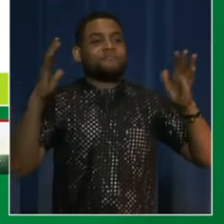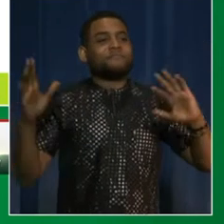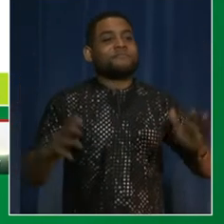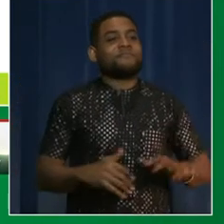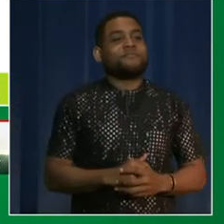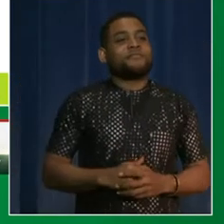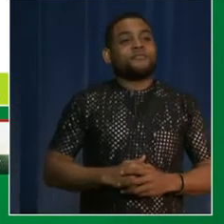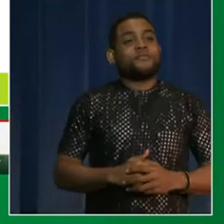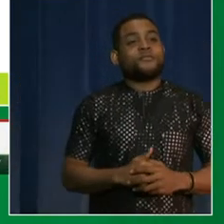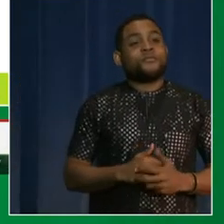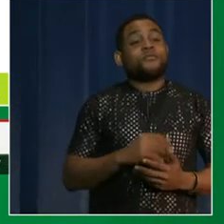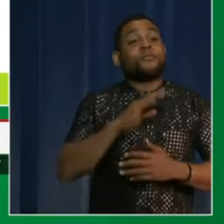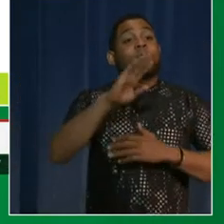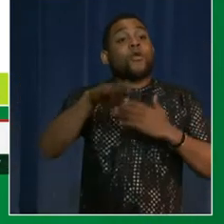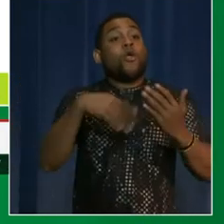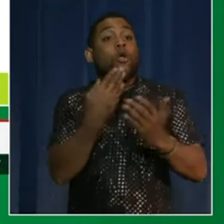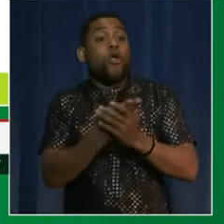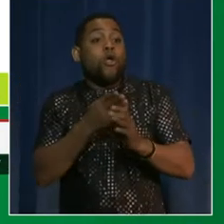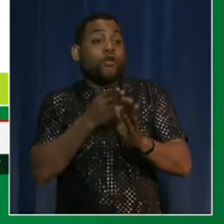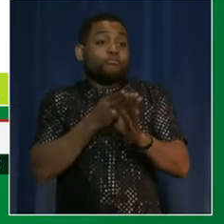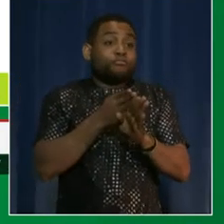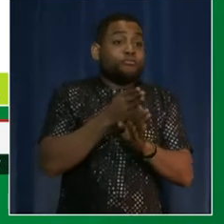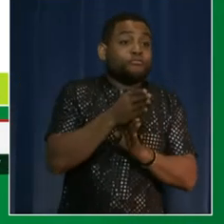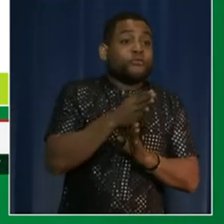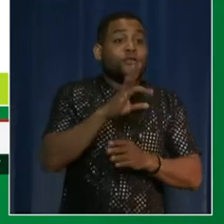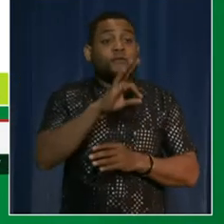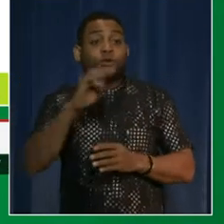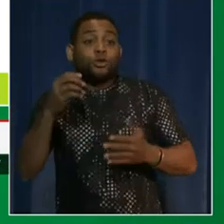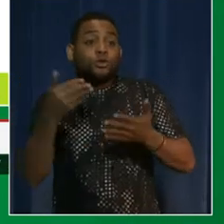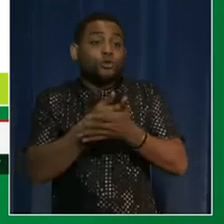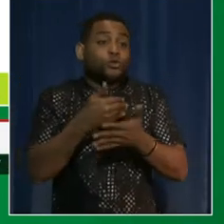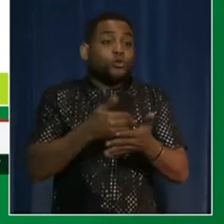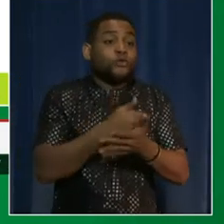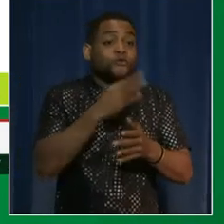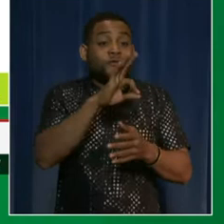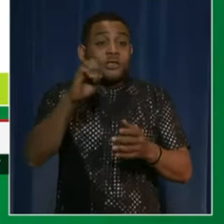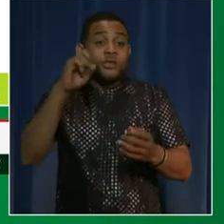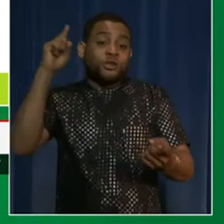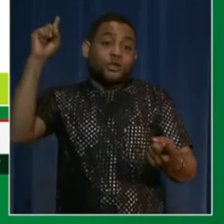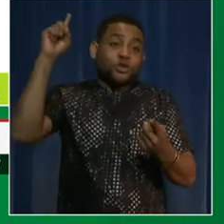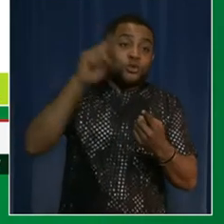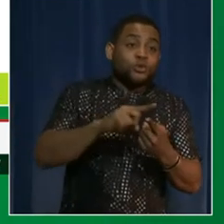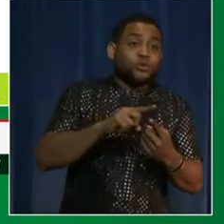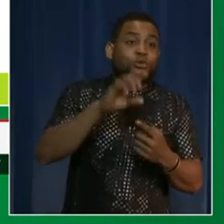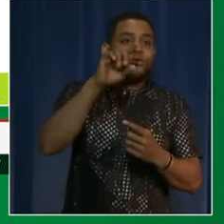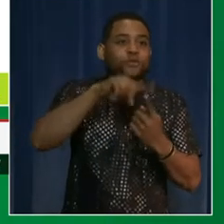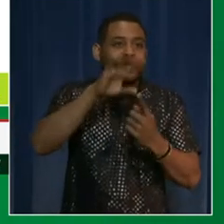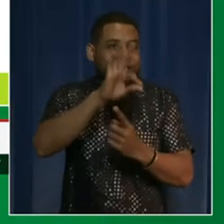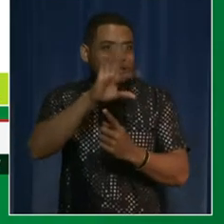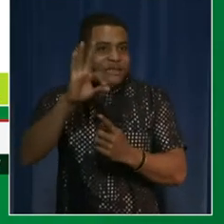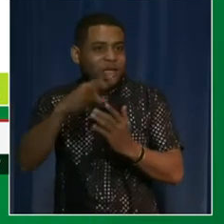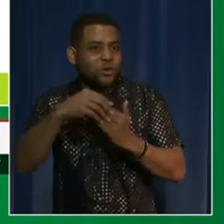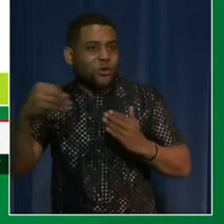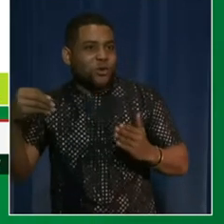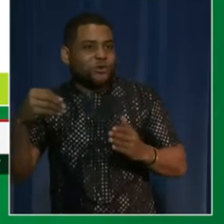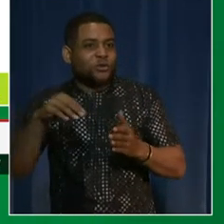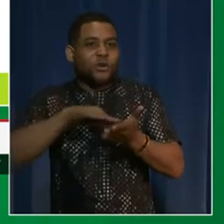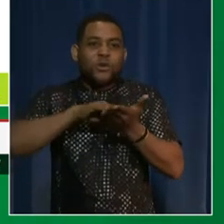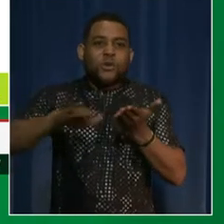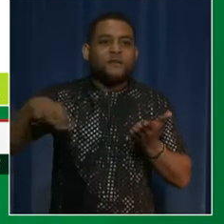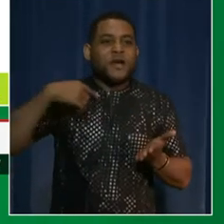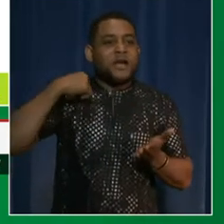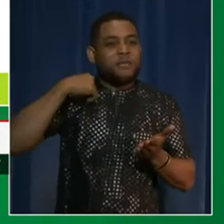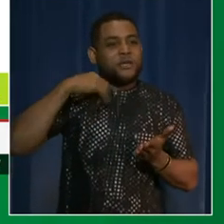All occupational and professional license renewal fees are reduced to $99. DCRA is waiving the application fee of $70